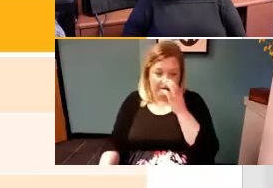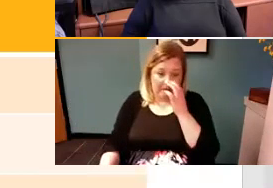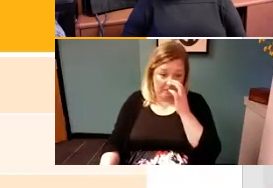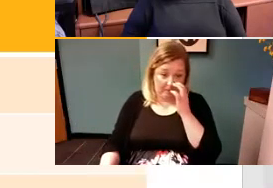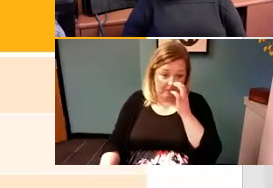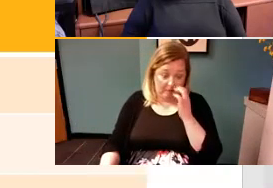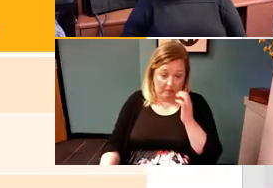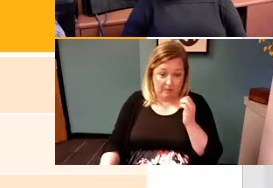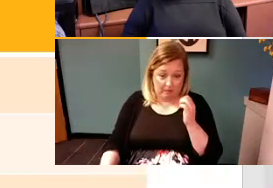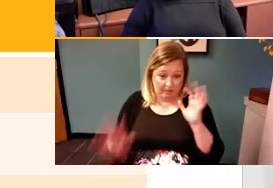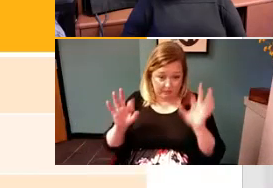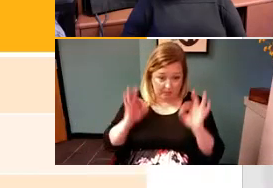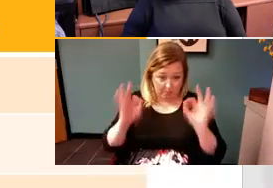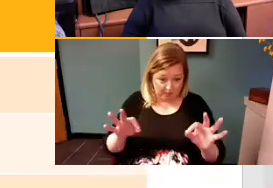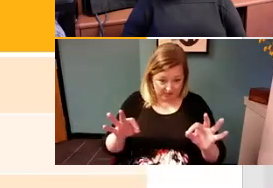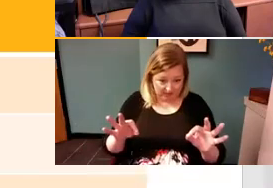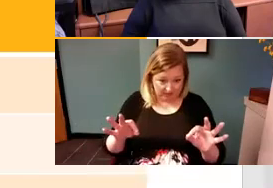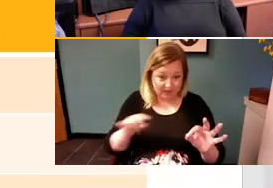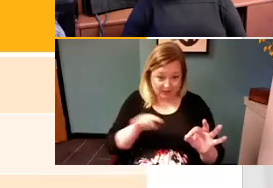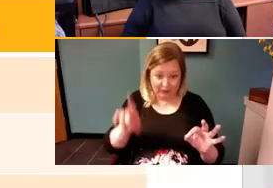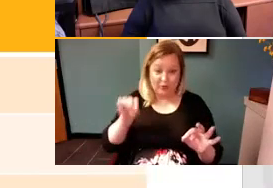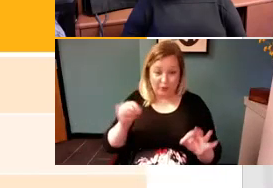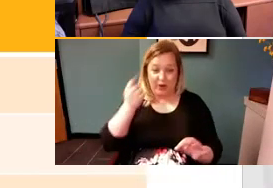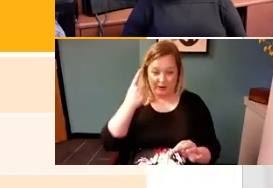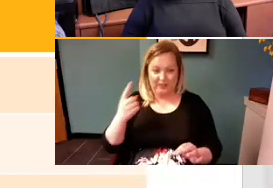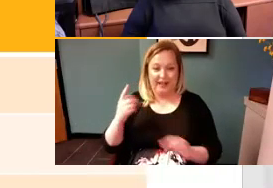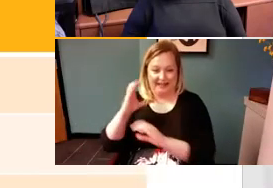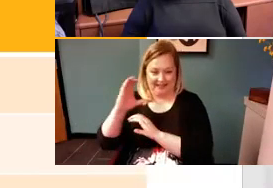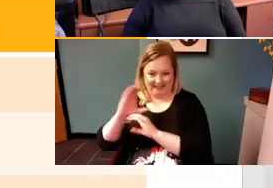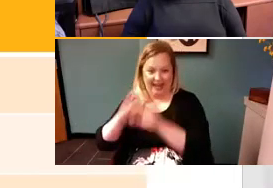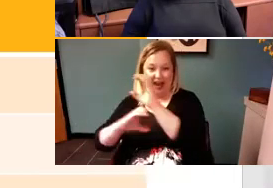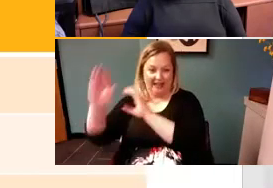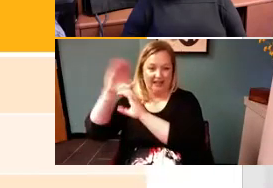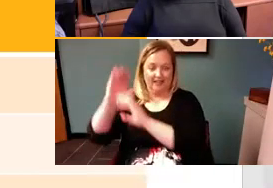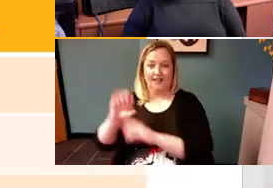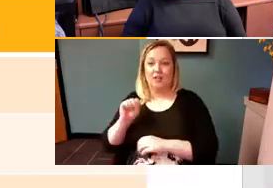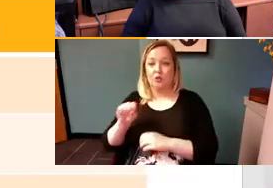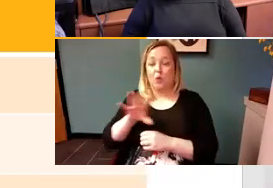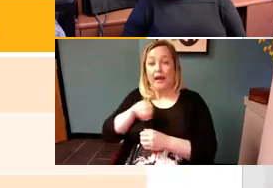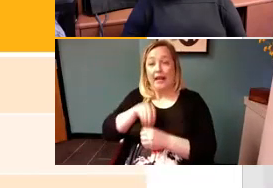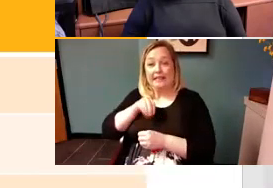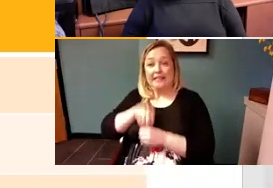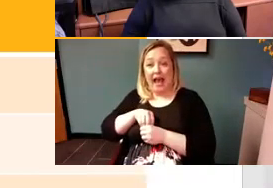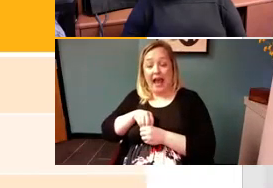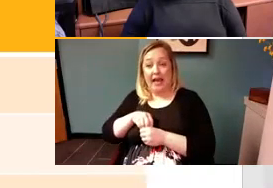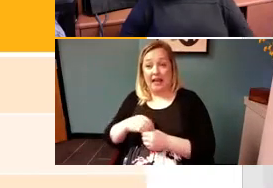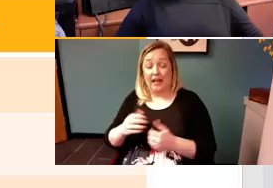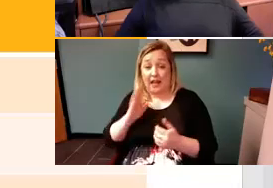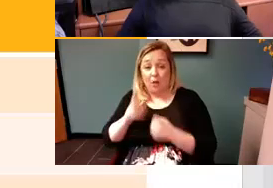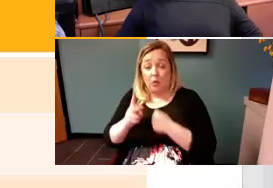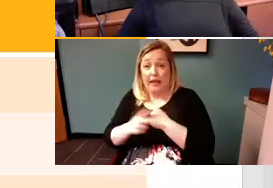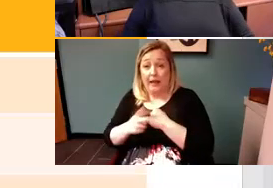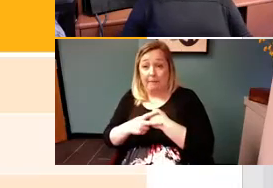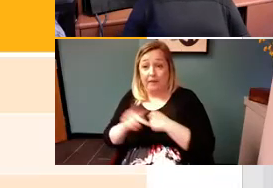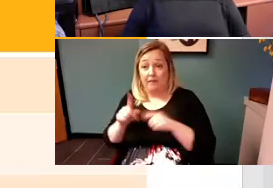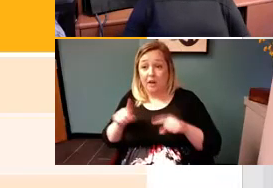Perfect. So you do know what stack is. So internally, it basically stores these variables in the stack and